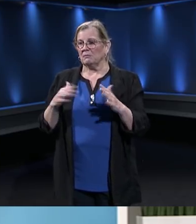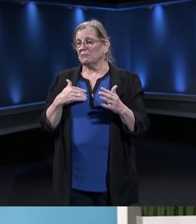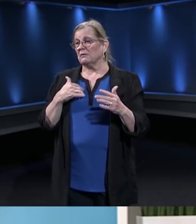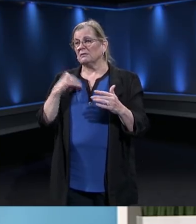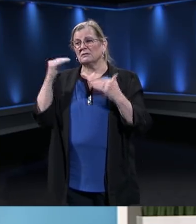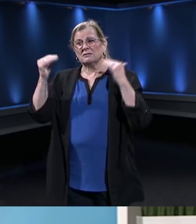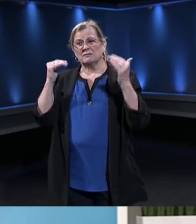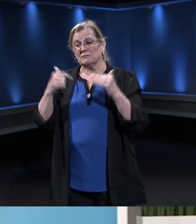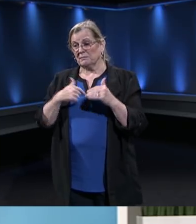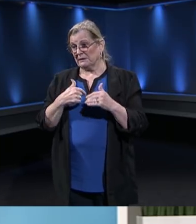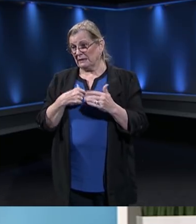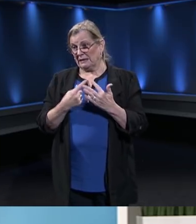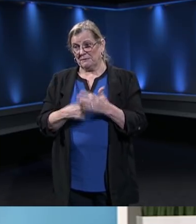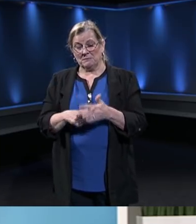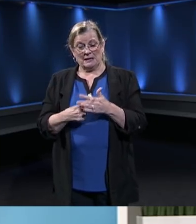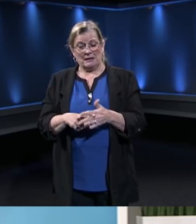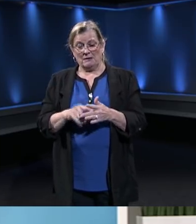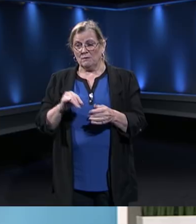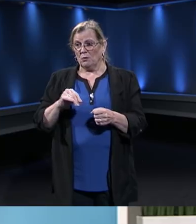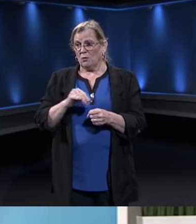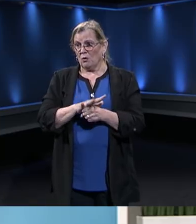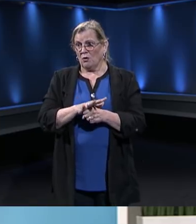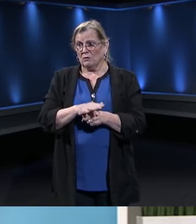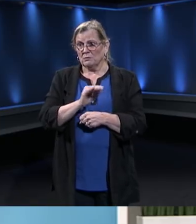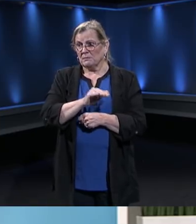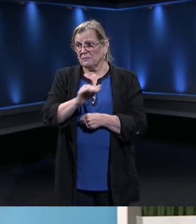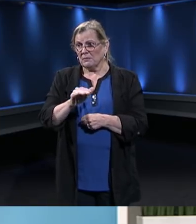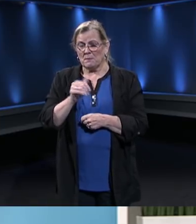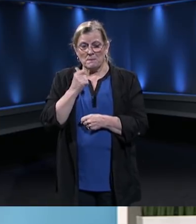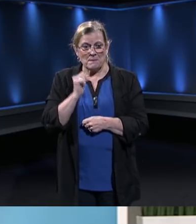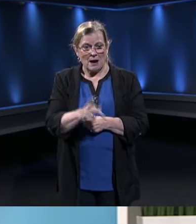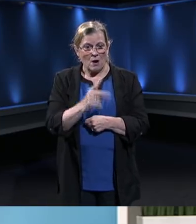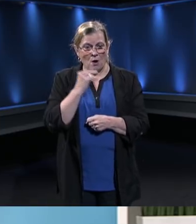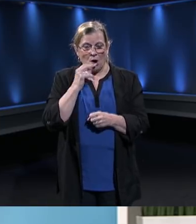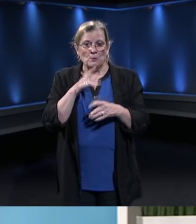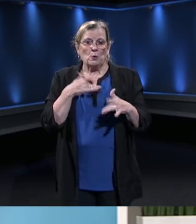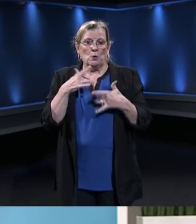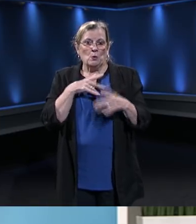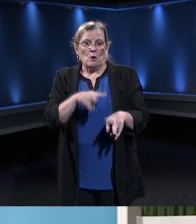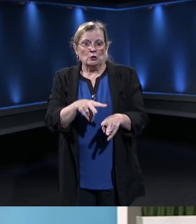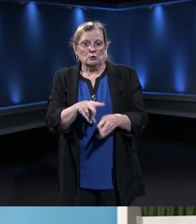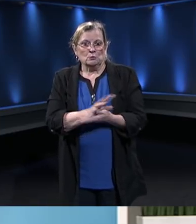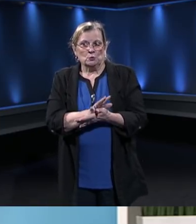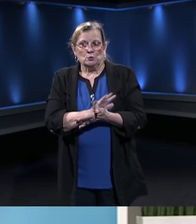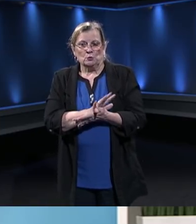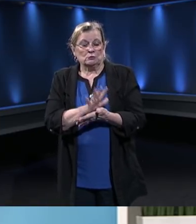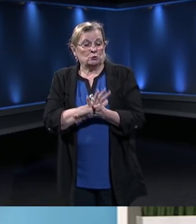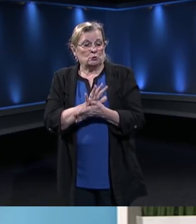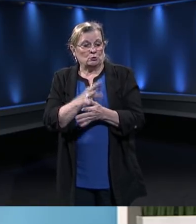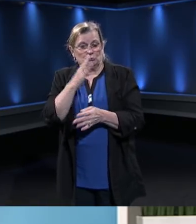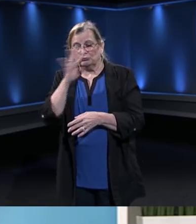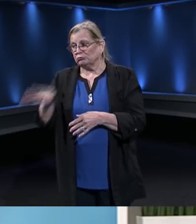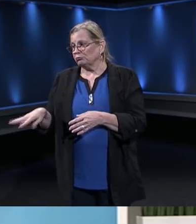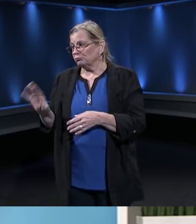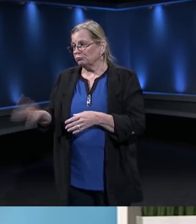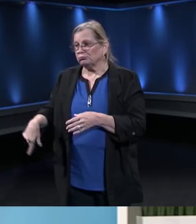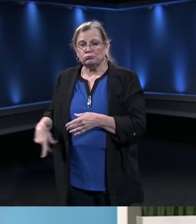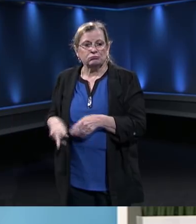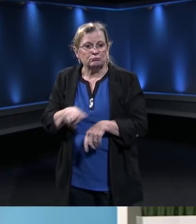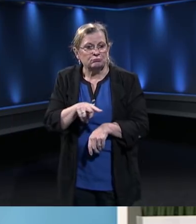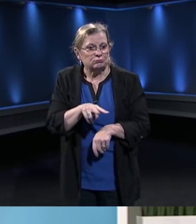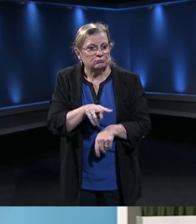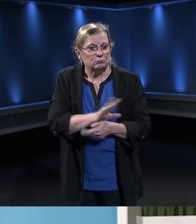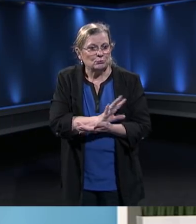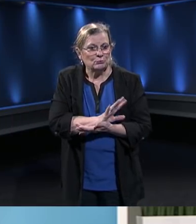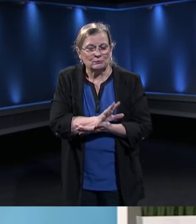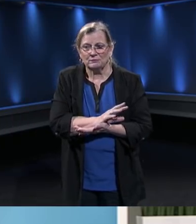and when we were all sent home, and I was watching it a lot, and I had to take a step back and think this isn't really good for my overall health. Bethany talked about